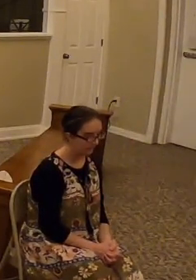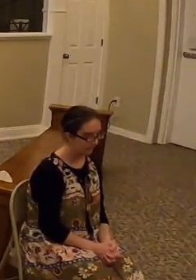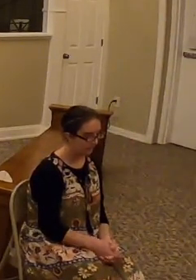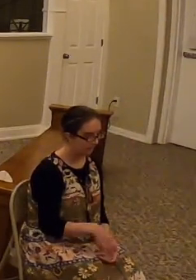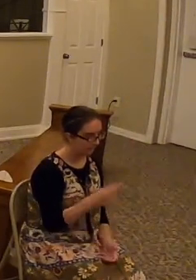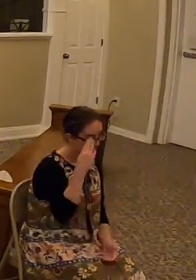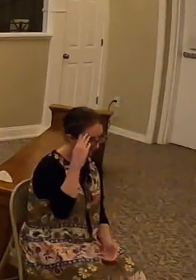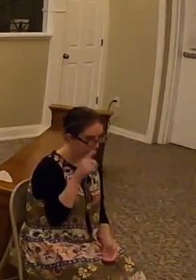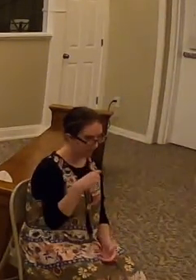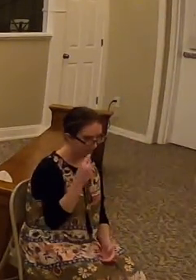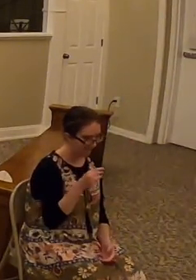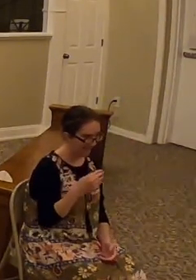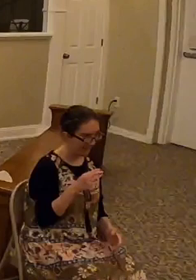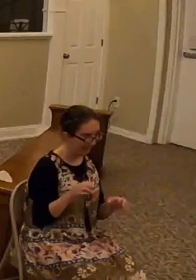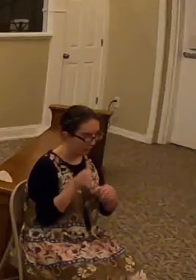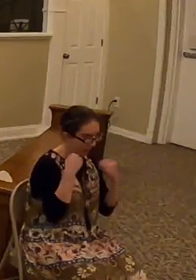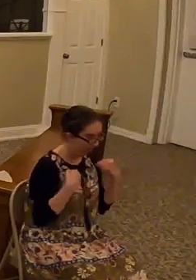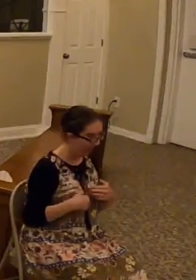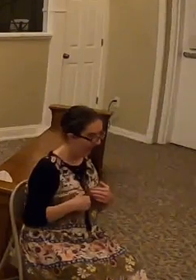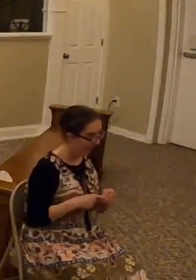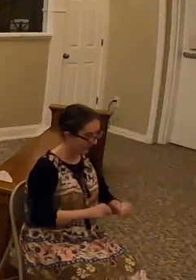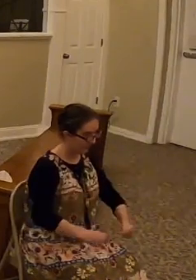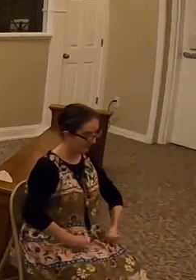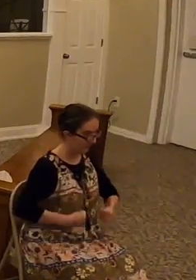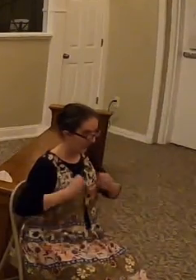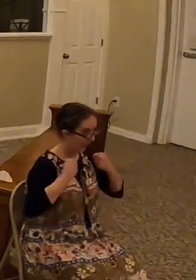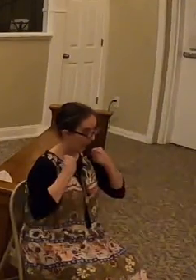You know what? He didn't say, "Well, I don't have a towel here.